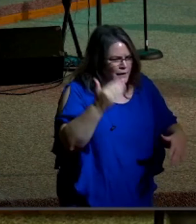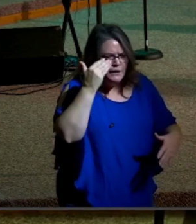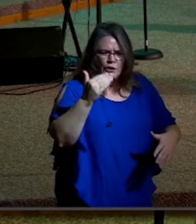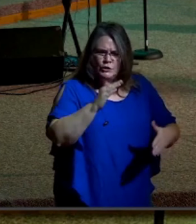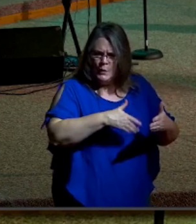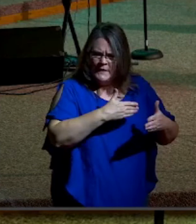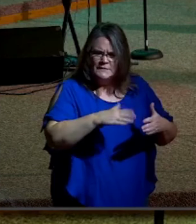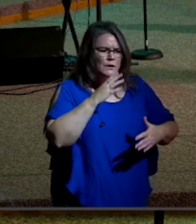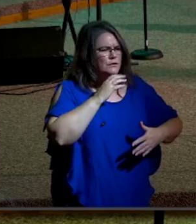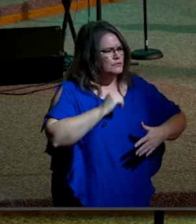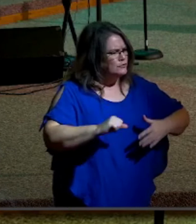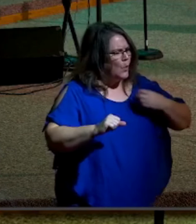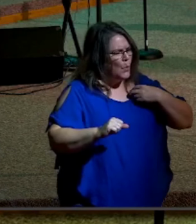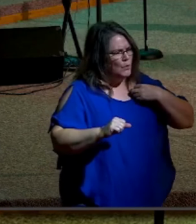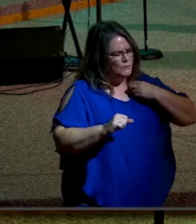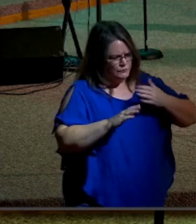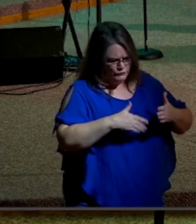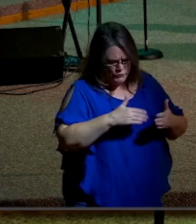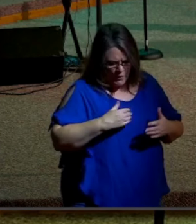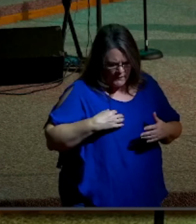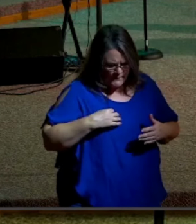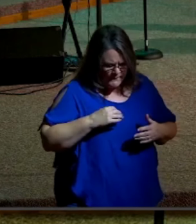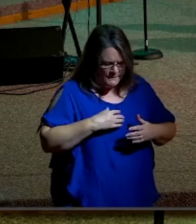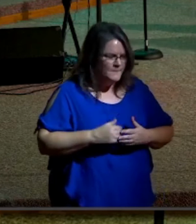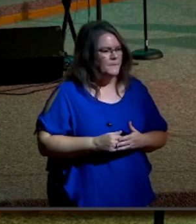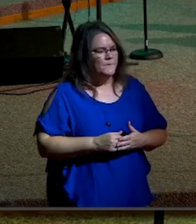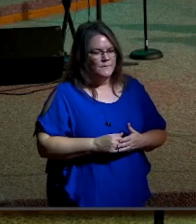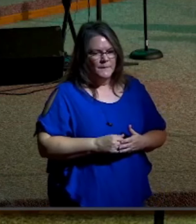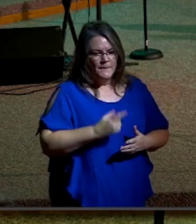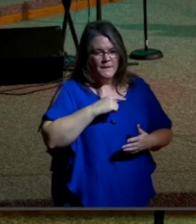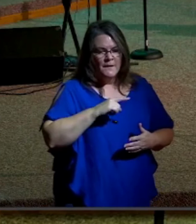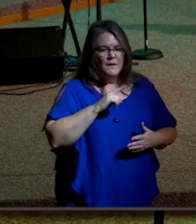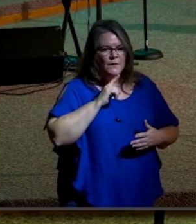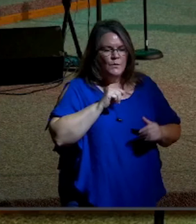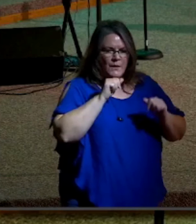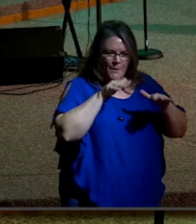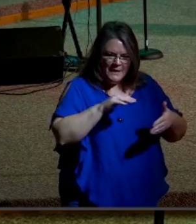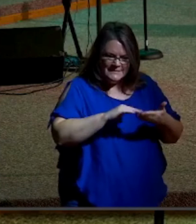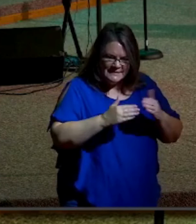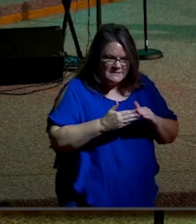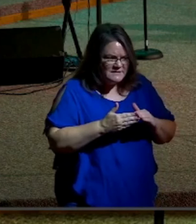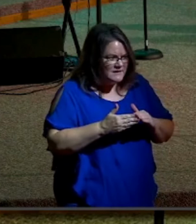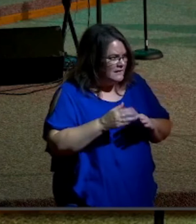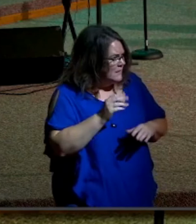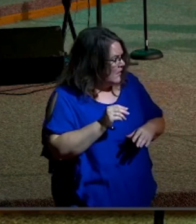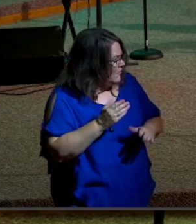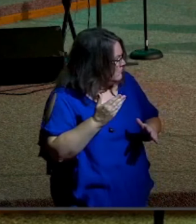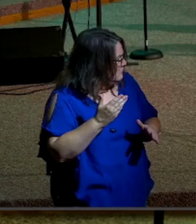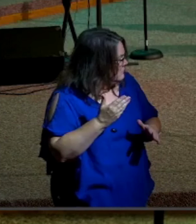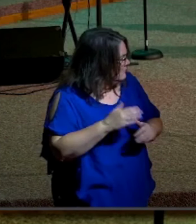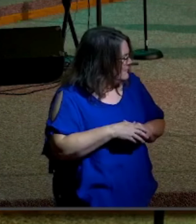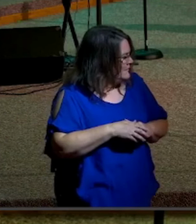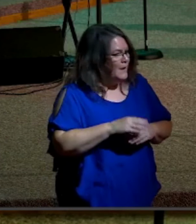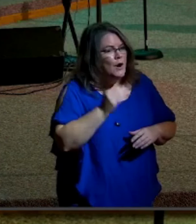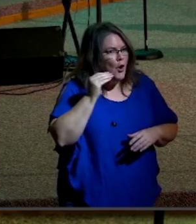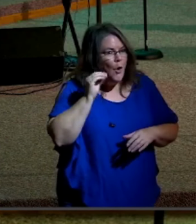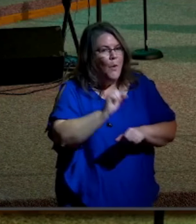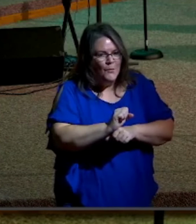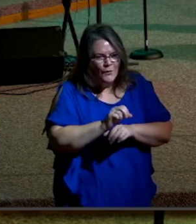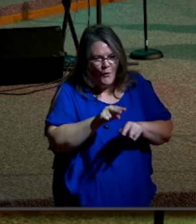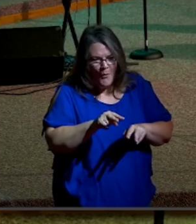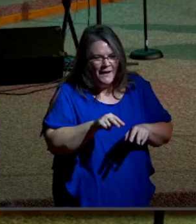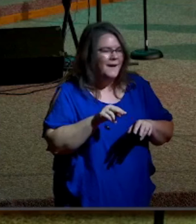Fred Hammond. Any gospel fans? We're blessed in the city. No? Okay. That's your homework. Go home and look up that